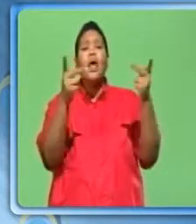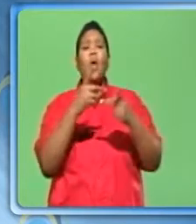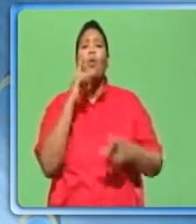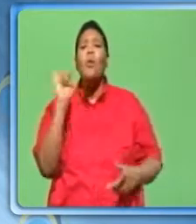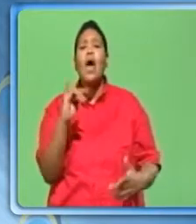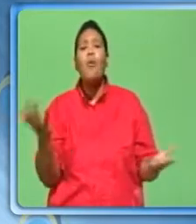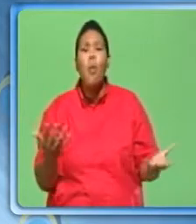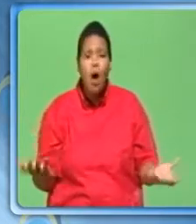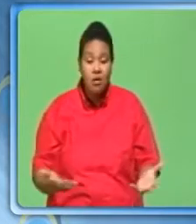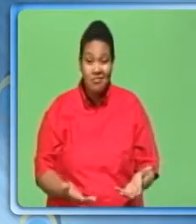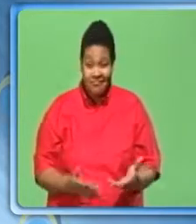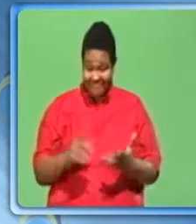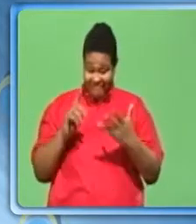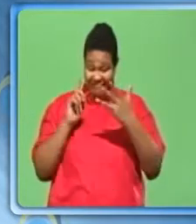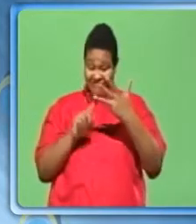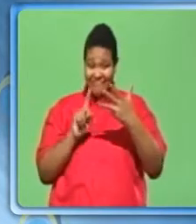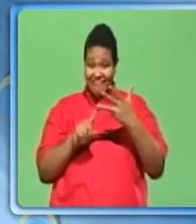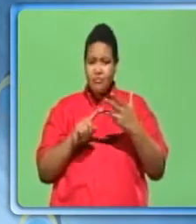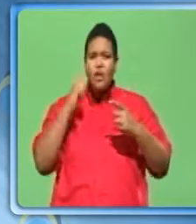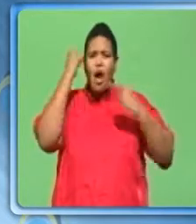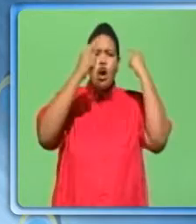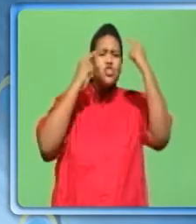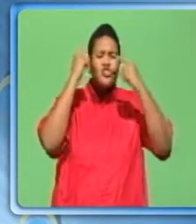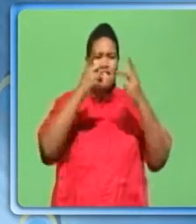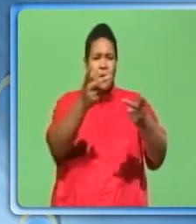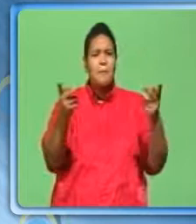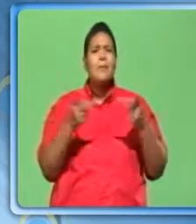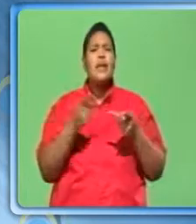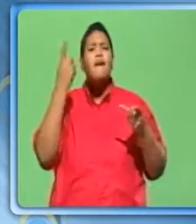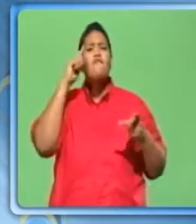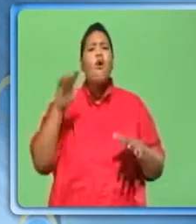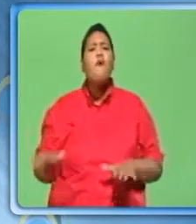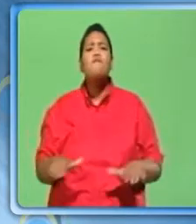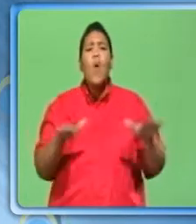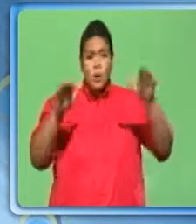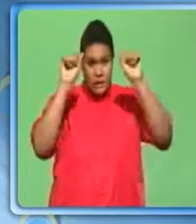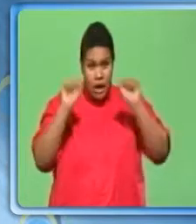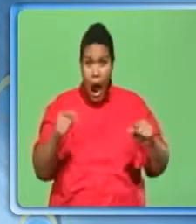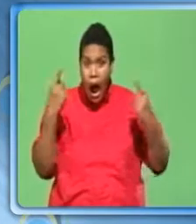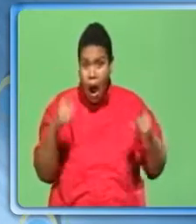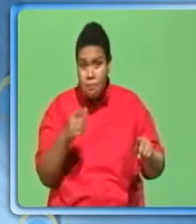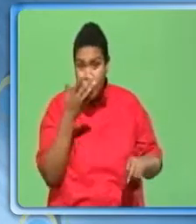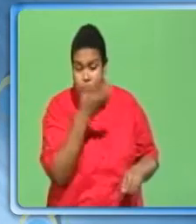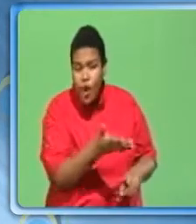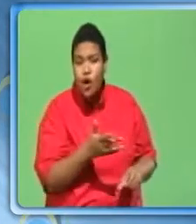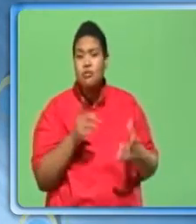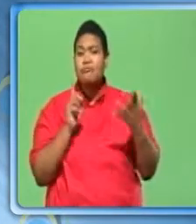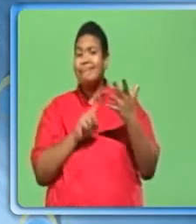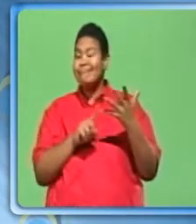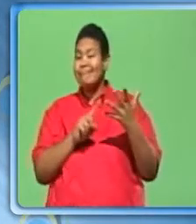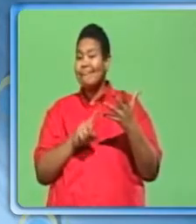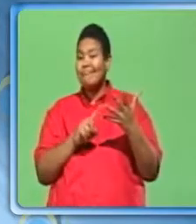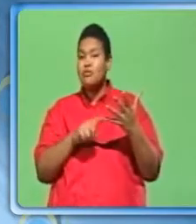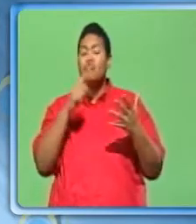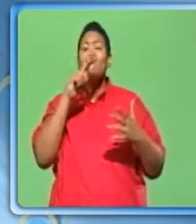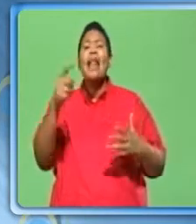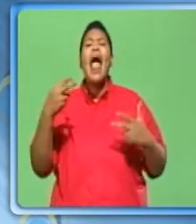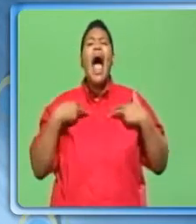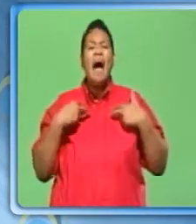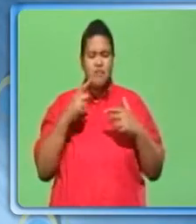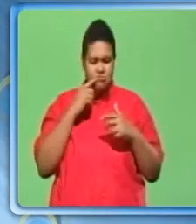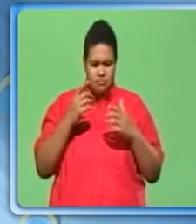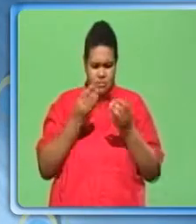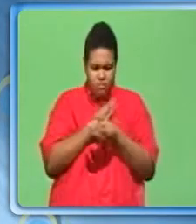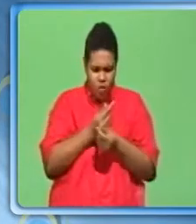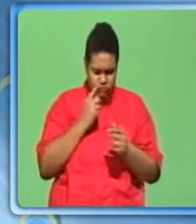4. Consideration of the site for flooding potential. And 5. Conducting soil